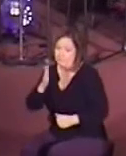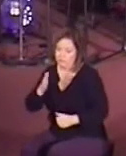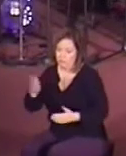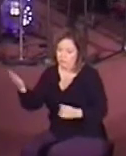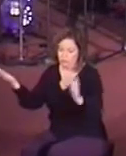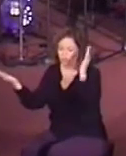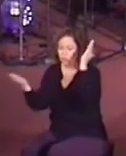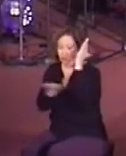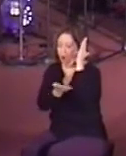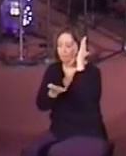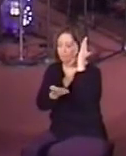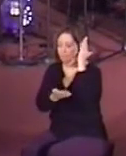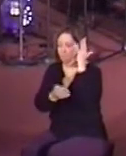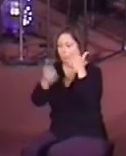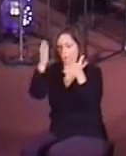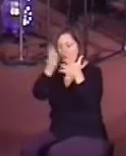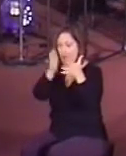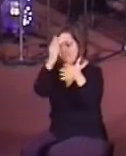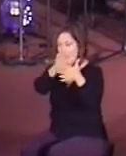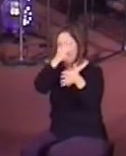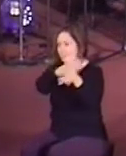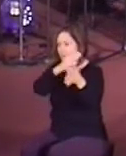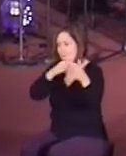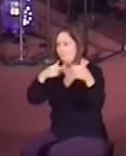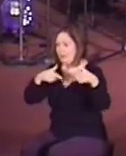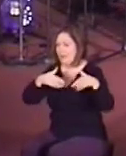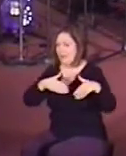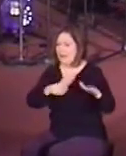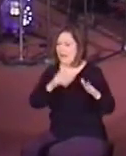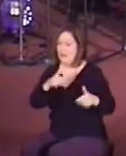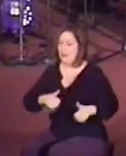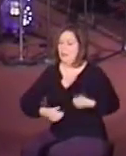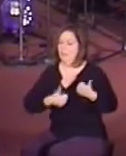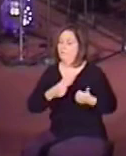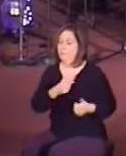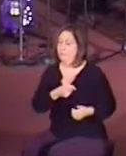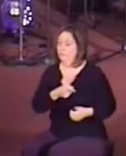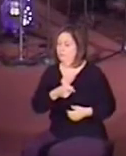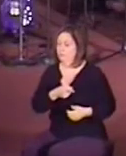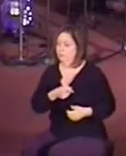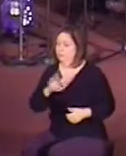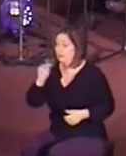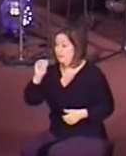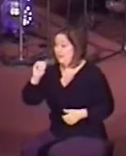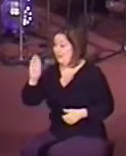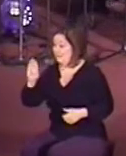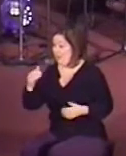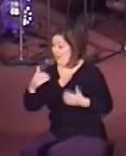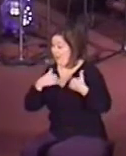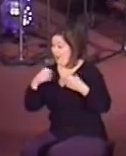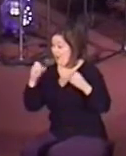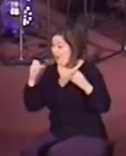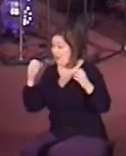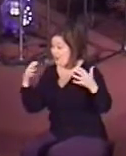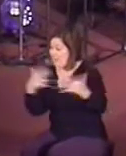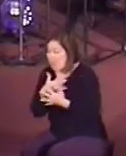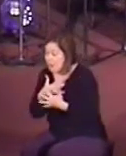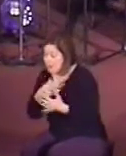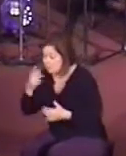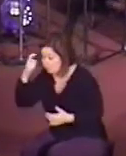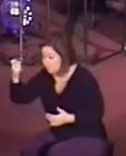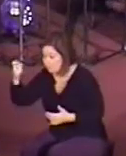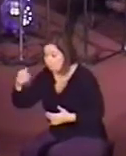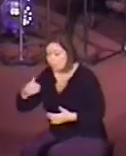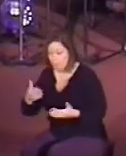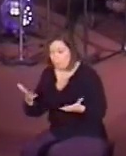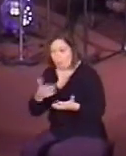chop it down, cut off its branches, but let it live. And so Nebuchadnezzar has this terrifying dream, and what better way